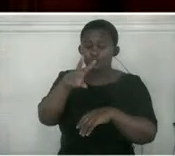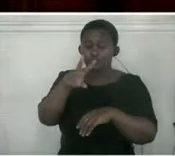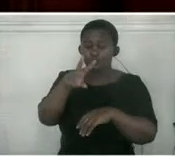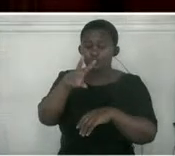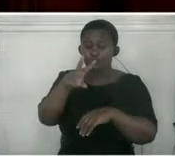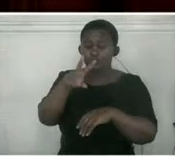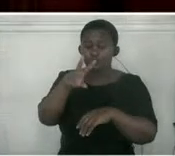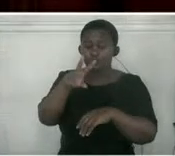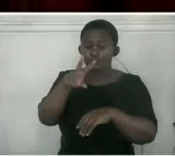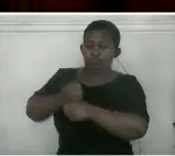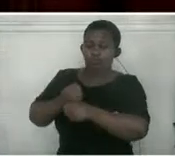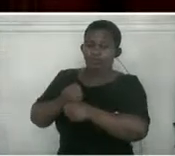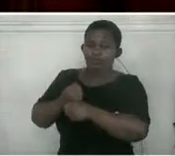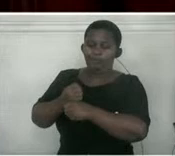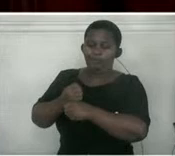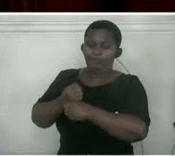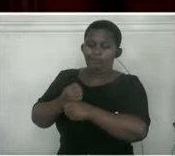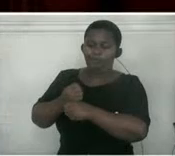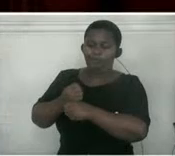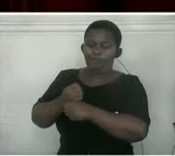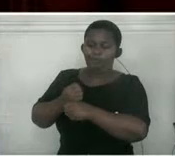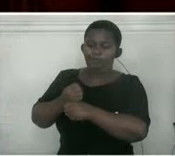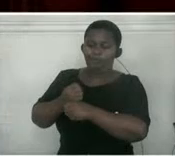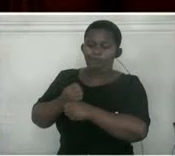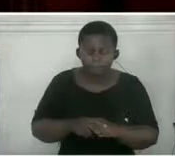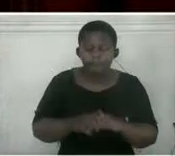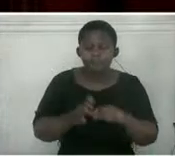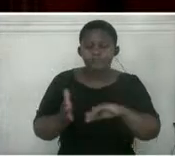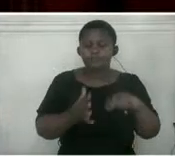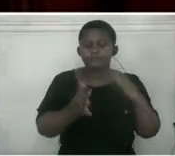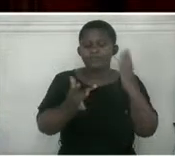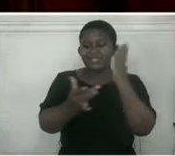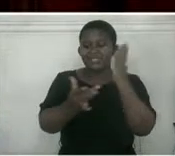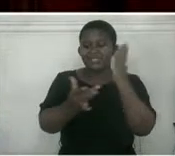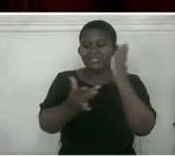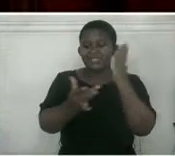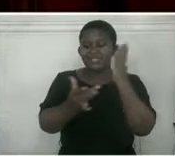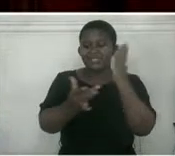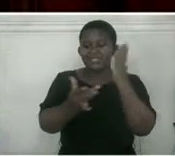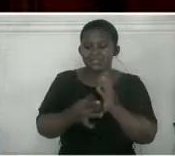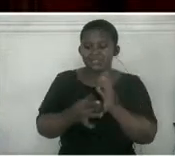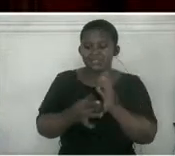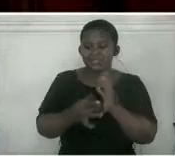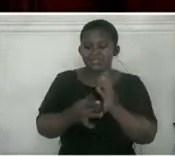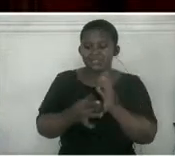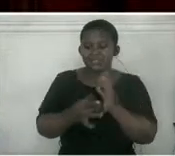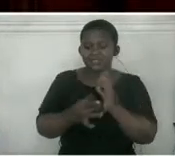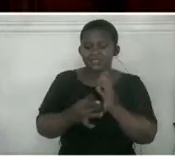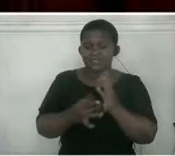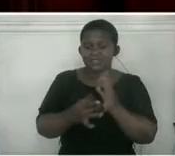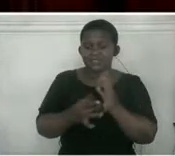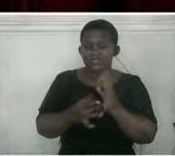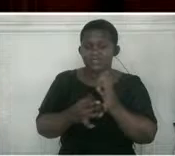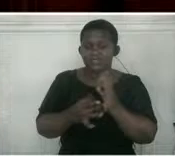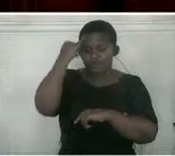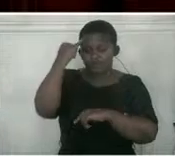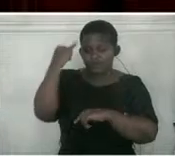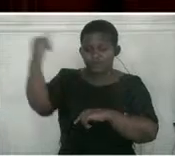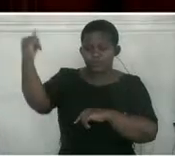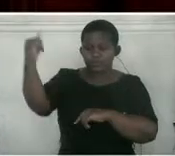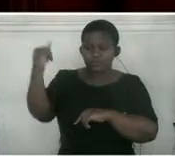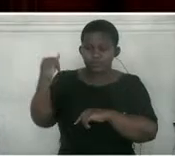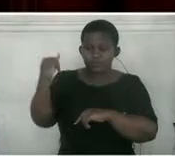on that side. With regard to digital hubs, ICT and innovation, in the